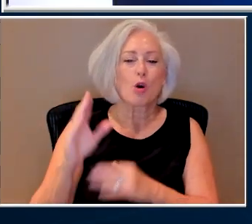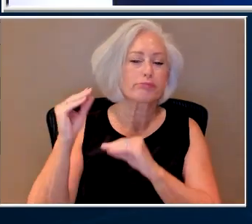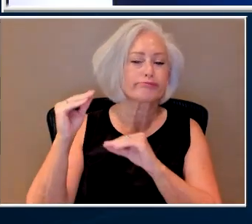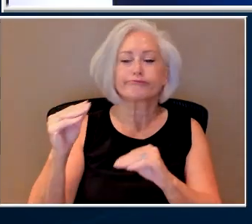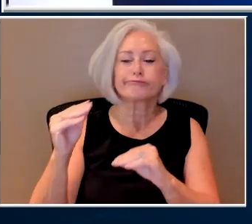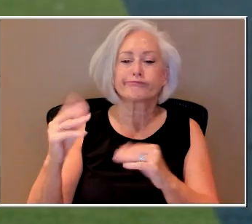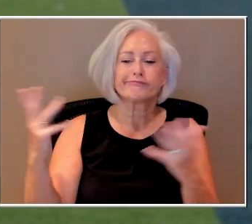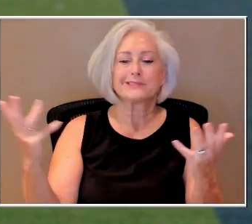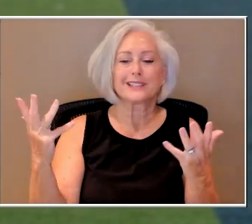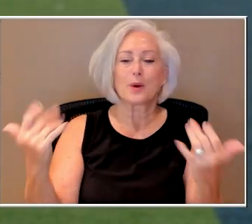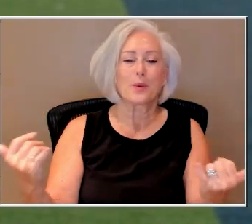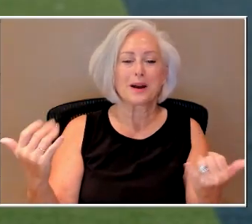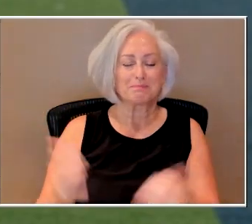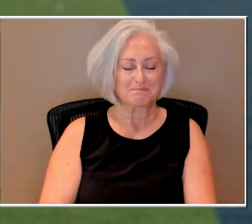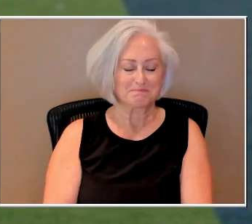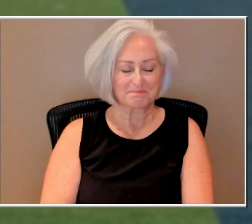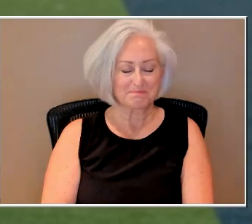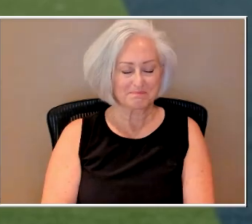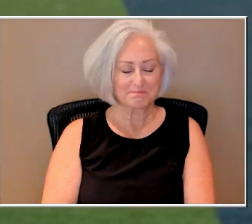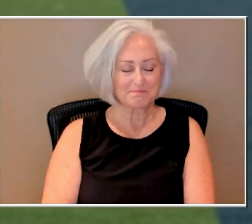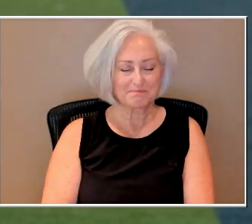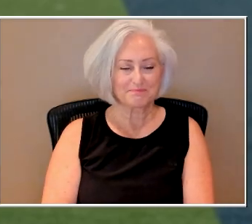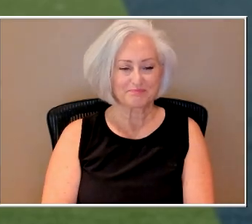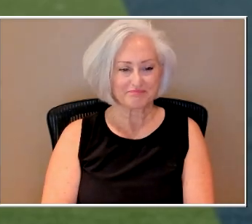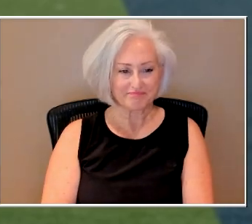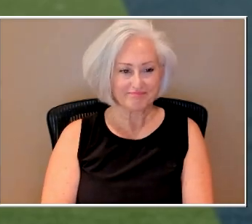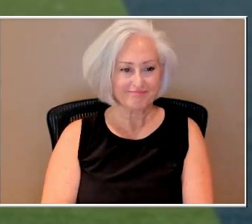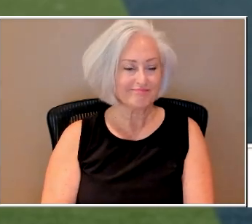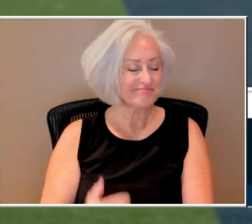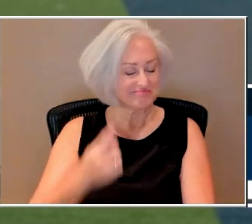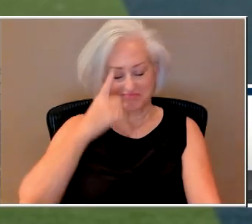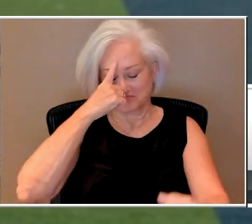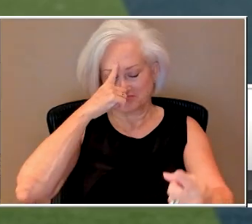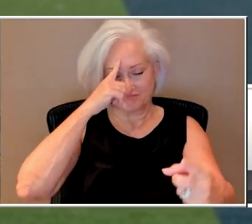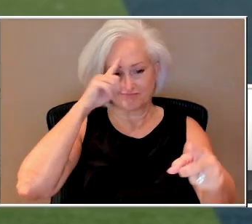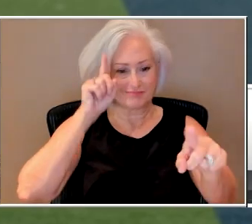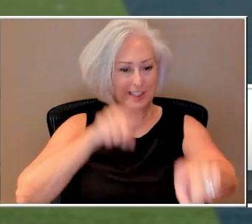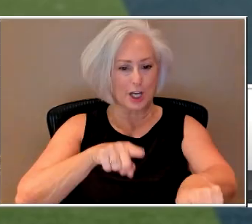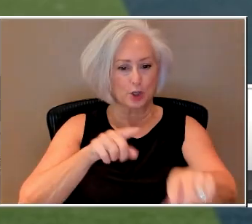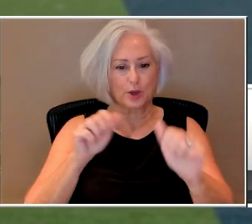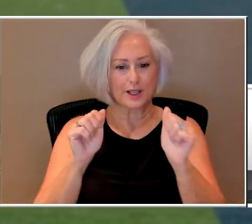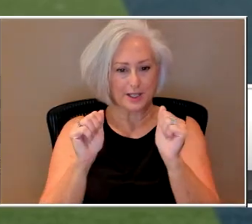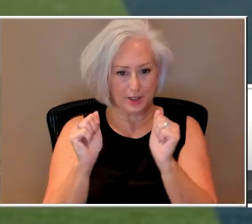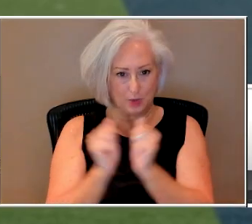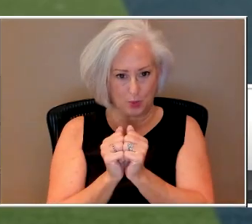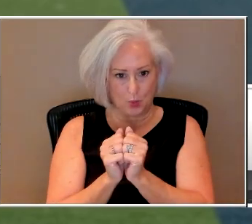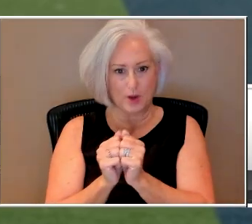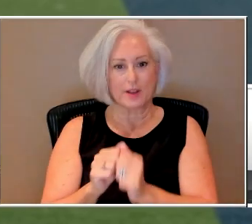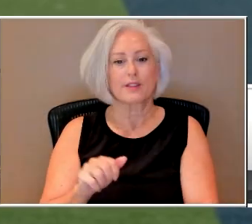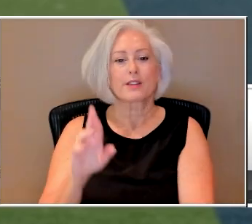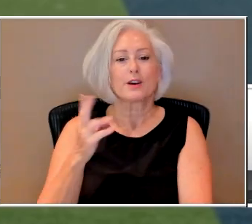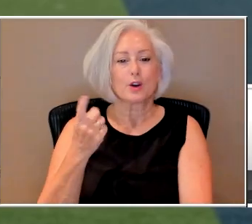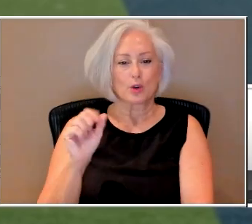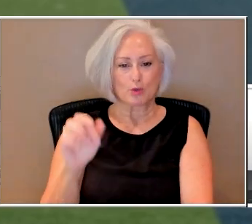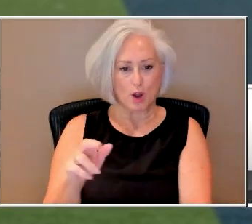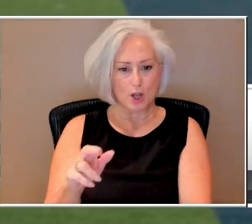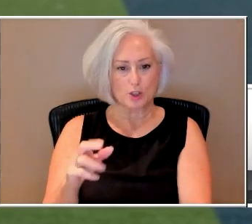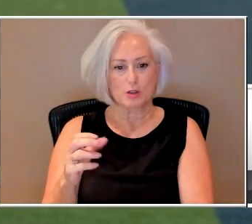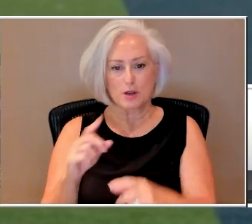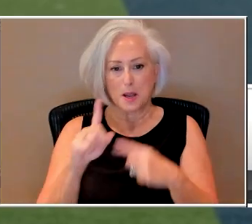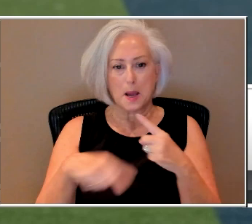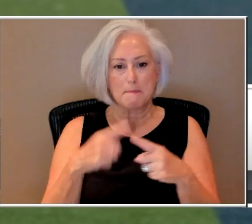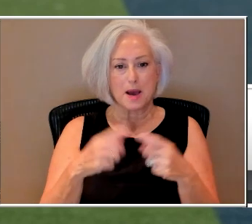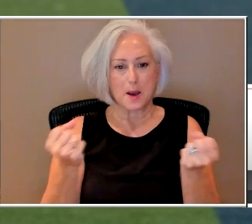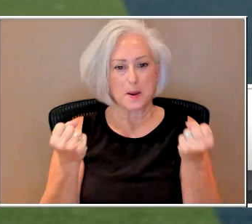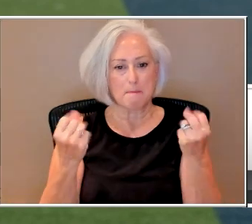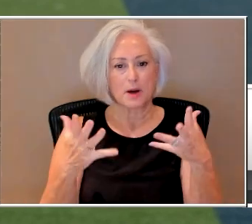know? Oh, I couldn't agree more with what the gentleman just said about multi-sports. I think that's a great way